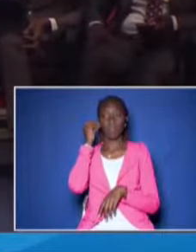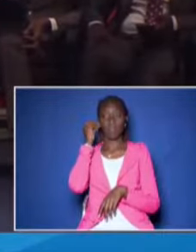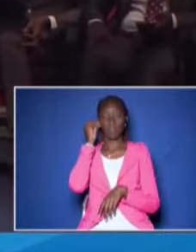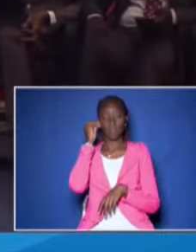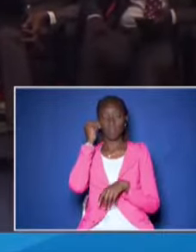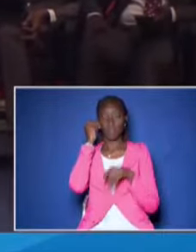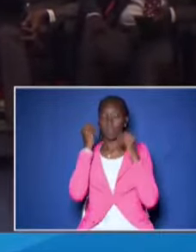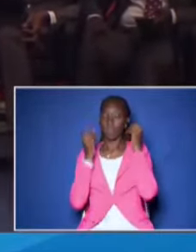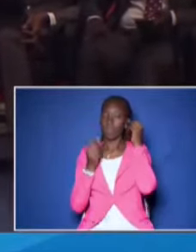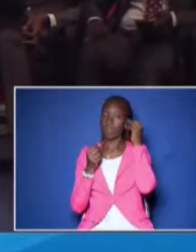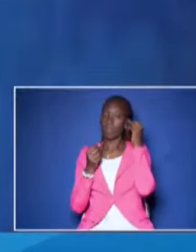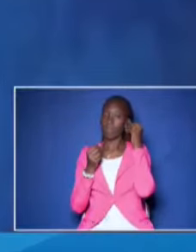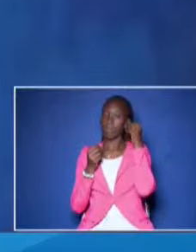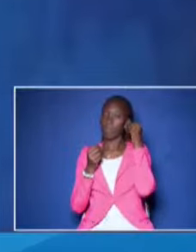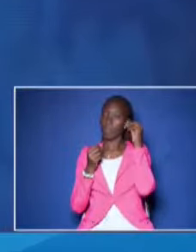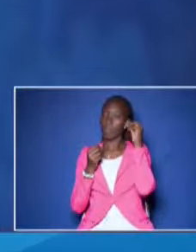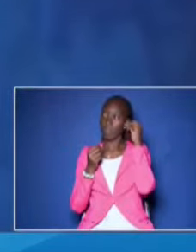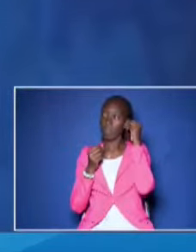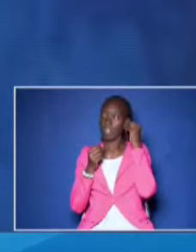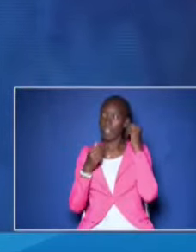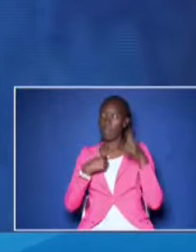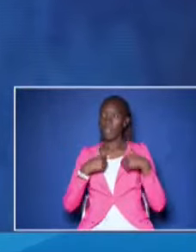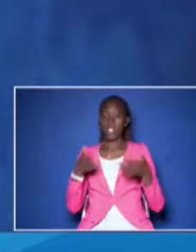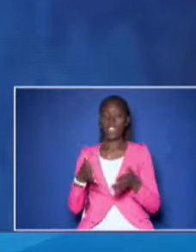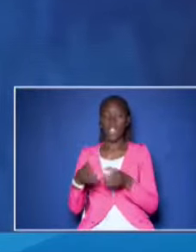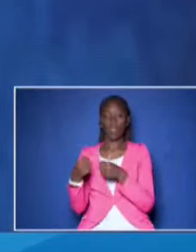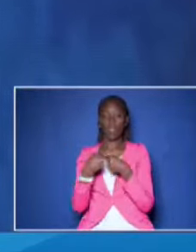life I'm here to